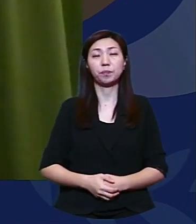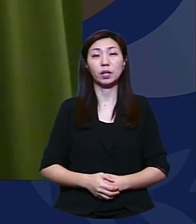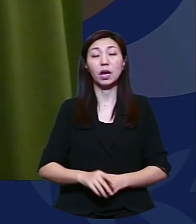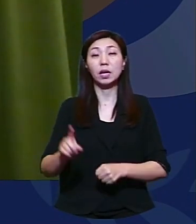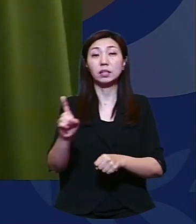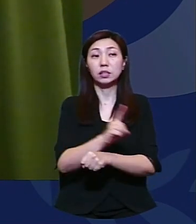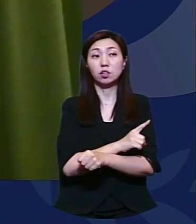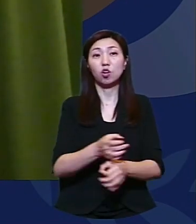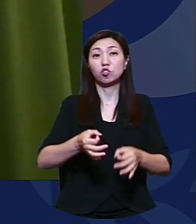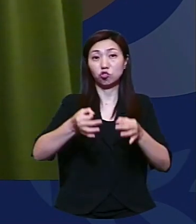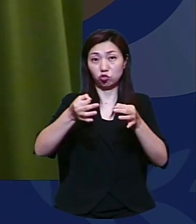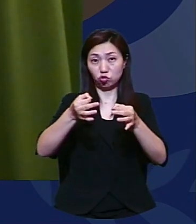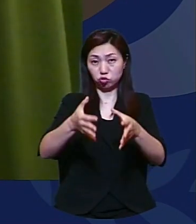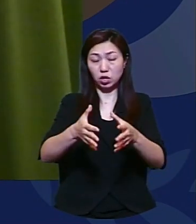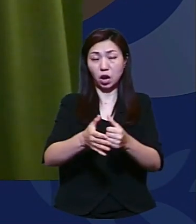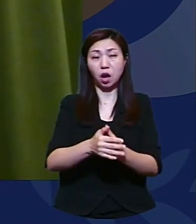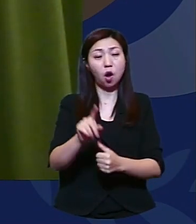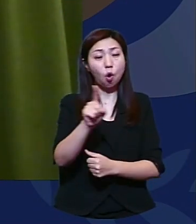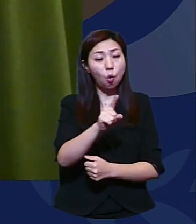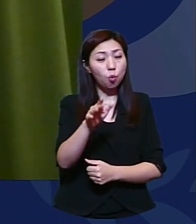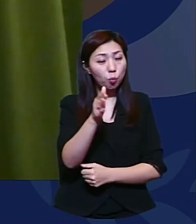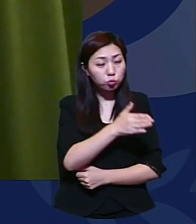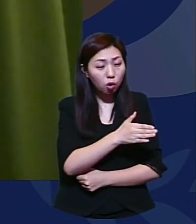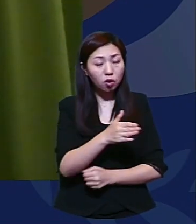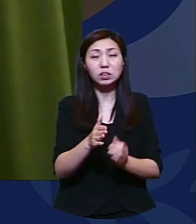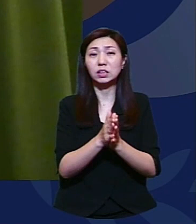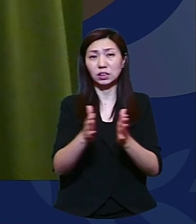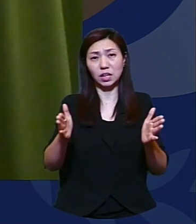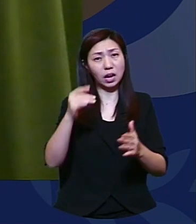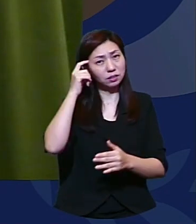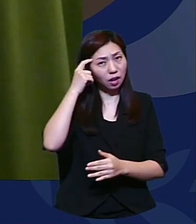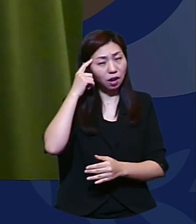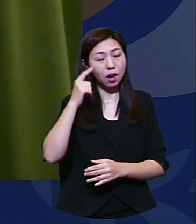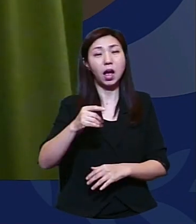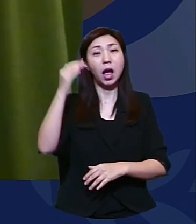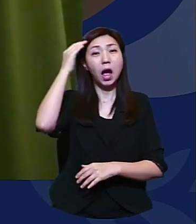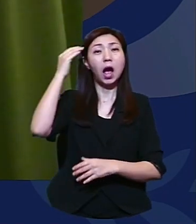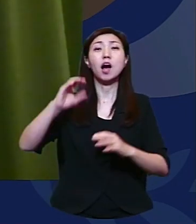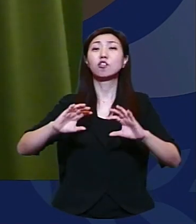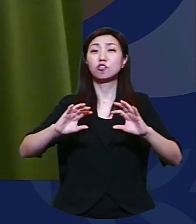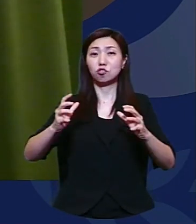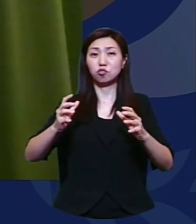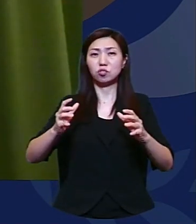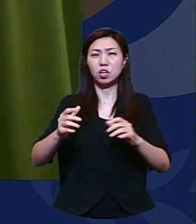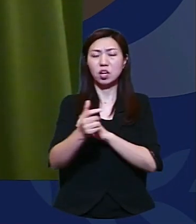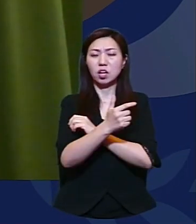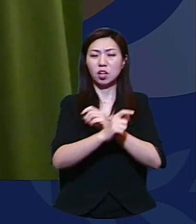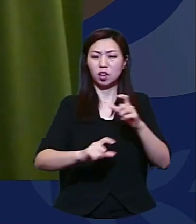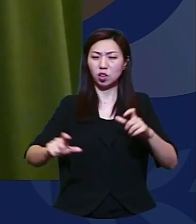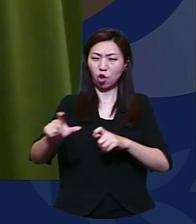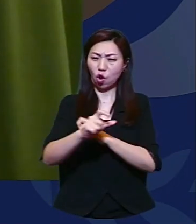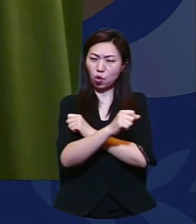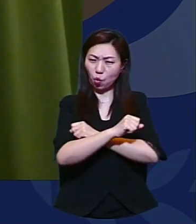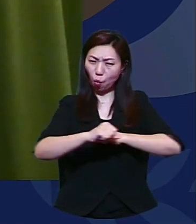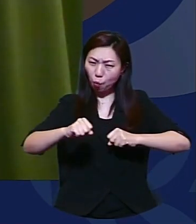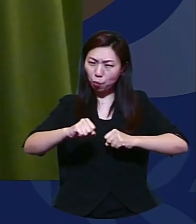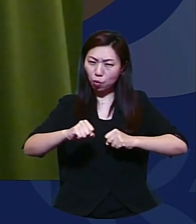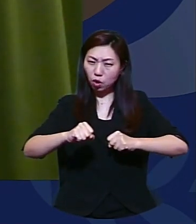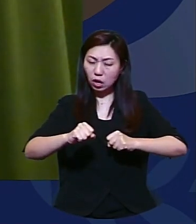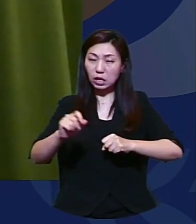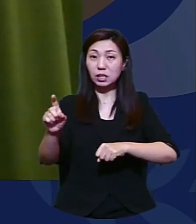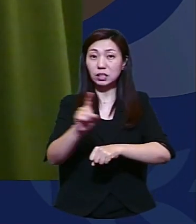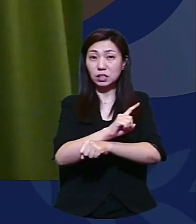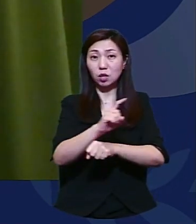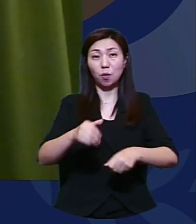whether a country needs more broadband infrastructure, help with building cybersecurity within its civil society, new policies and regulation to